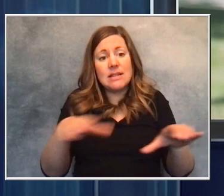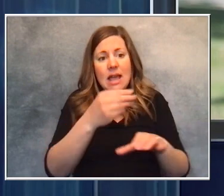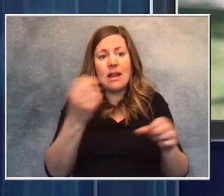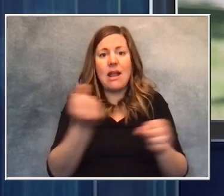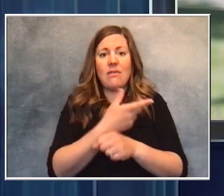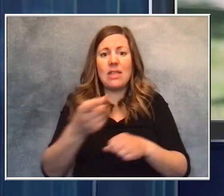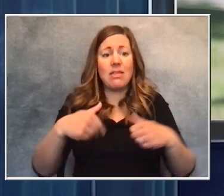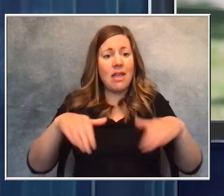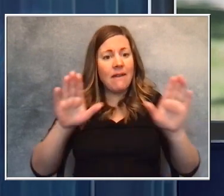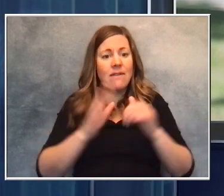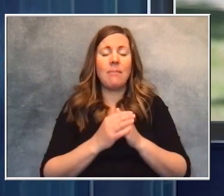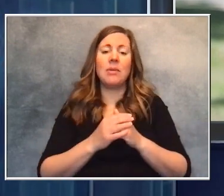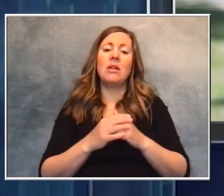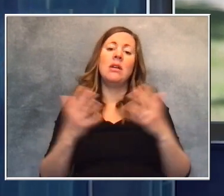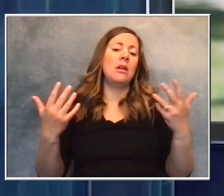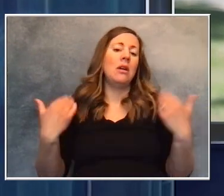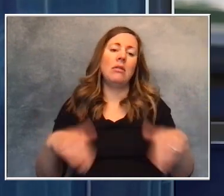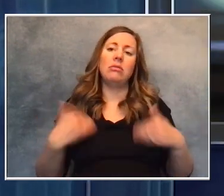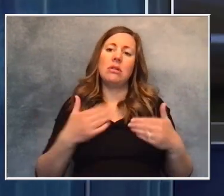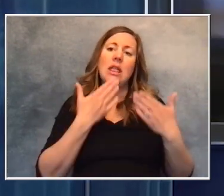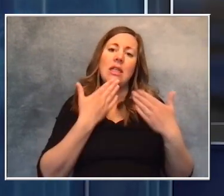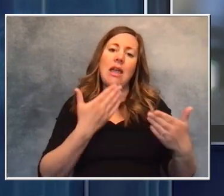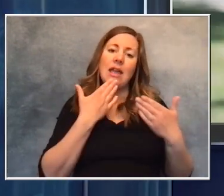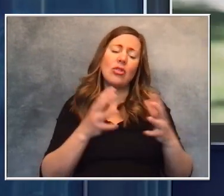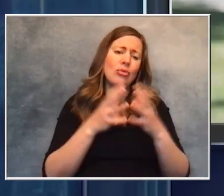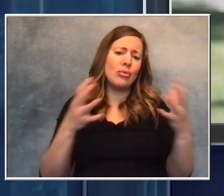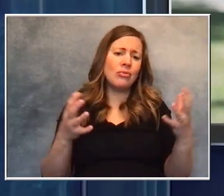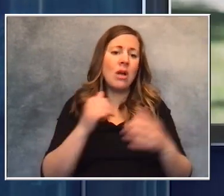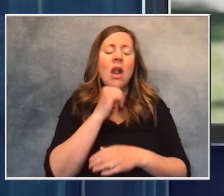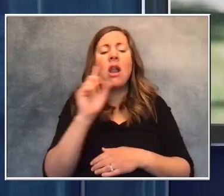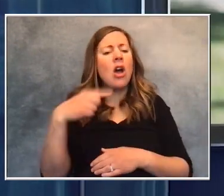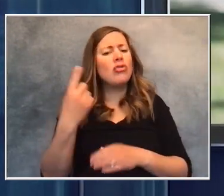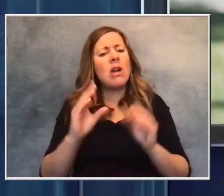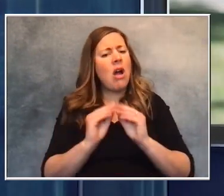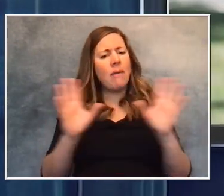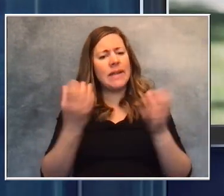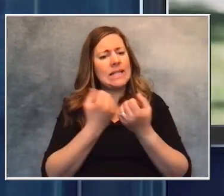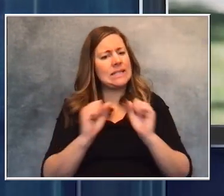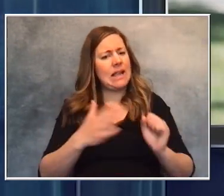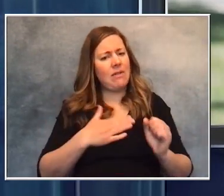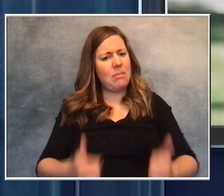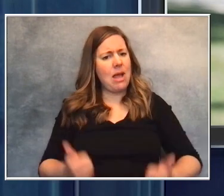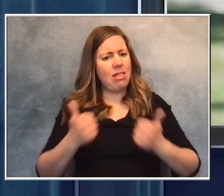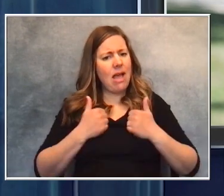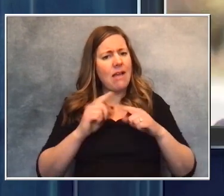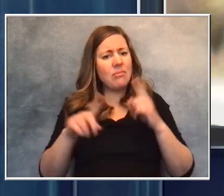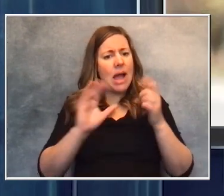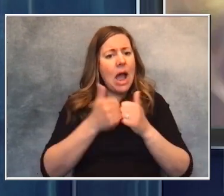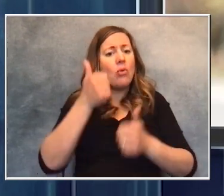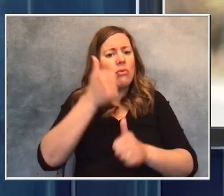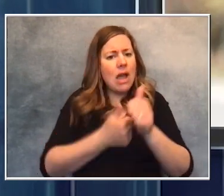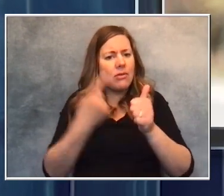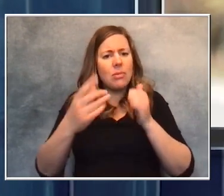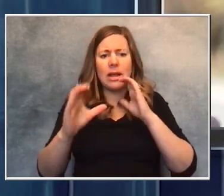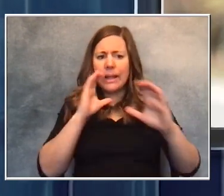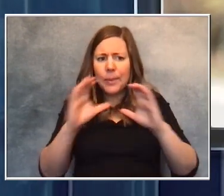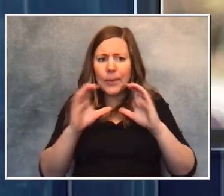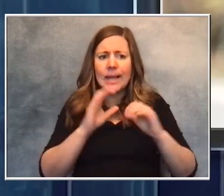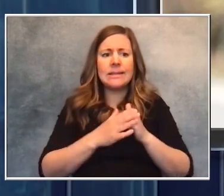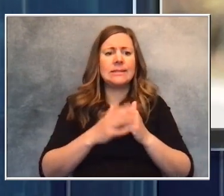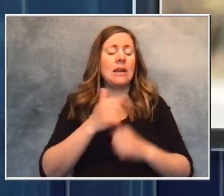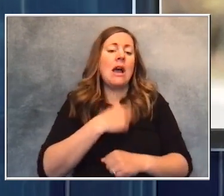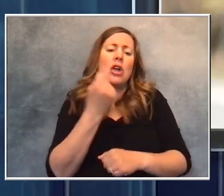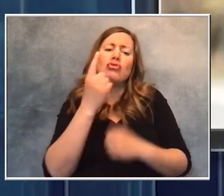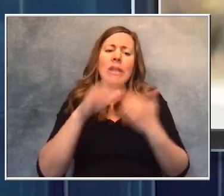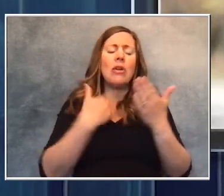huge thank you, first of all. And not just for the obvious of saving my life, but the way that everybody communicates. I understand they're all very